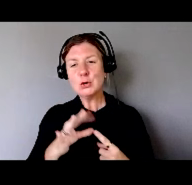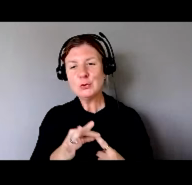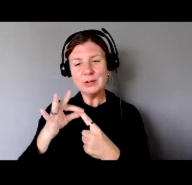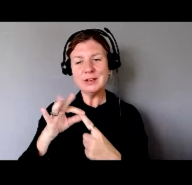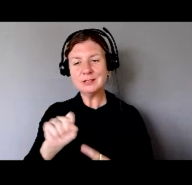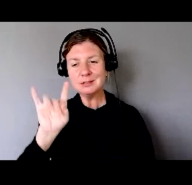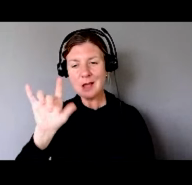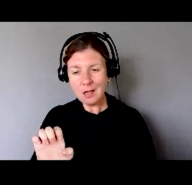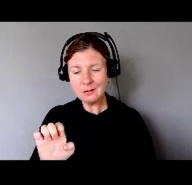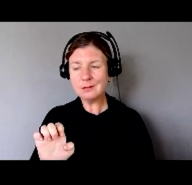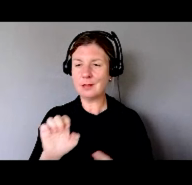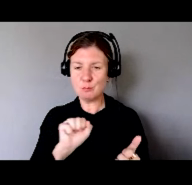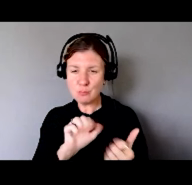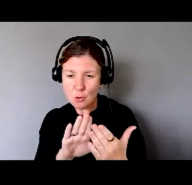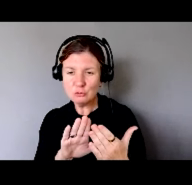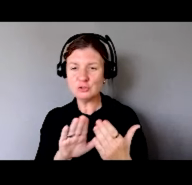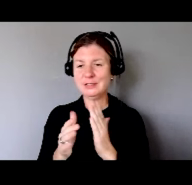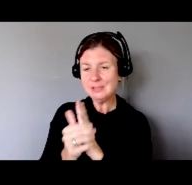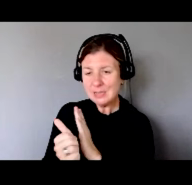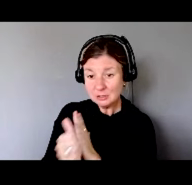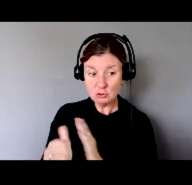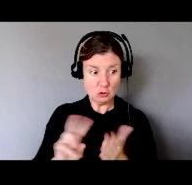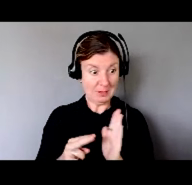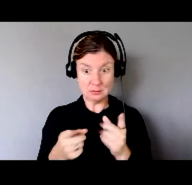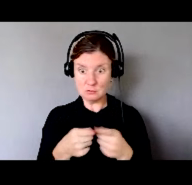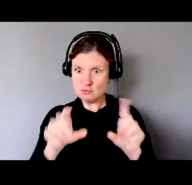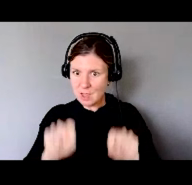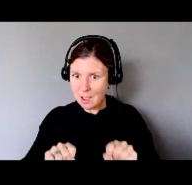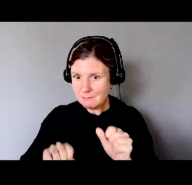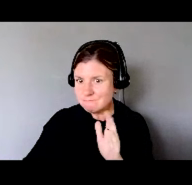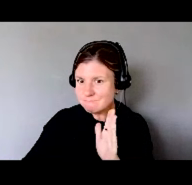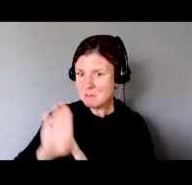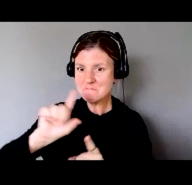to highlight your ability to succeed in this project.